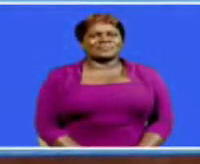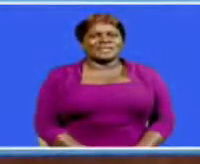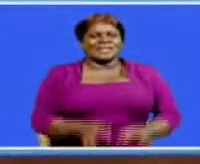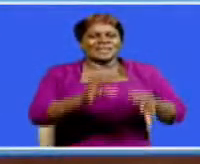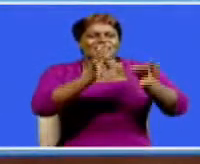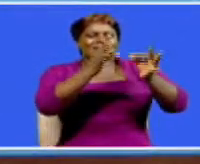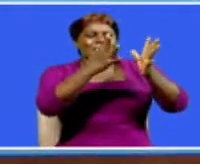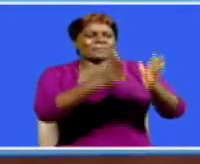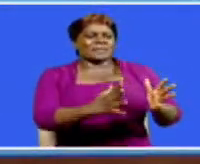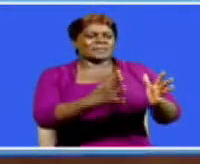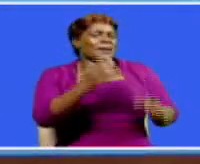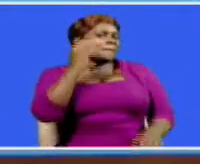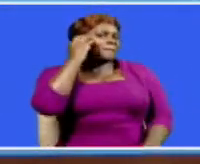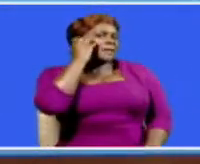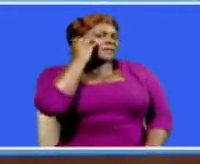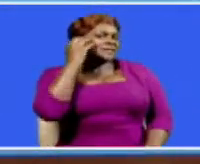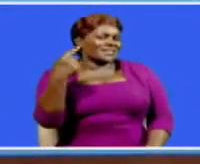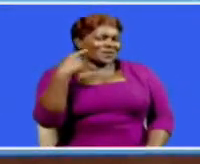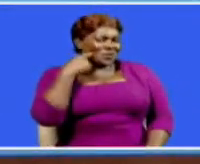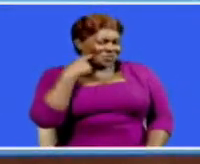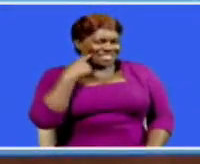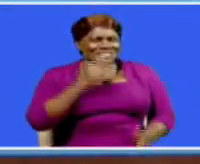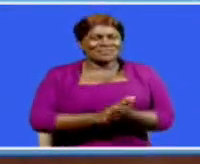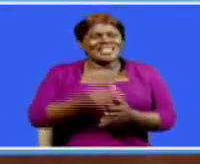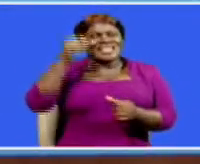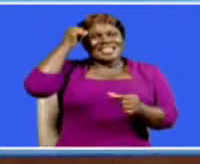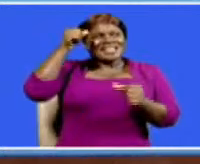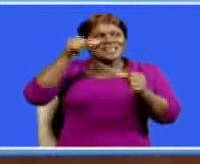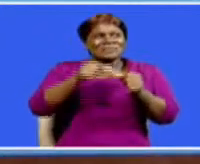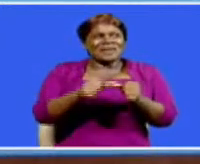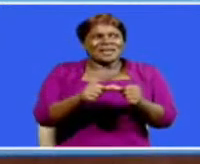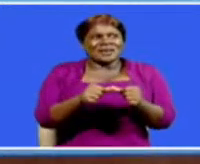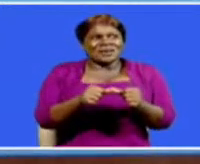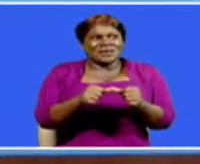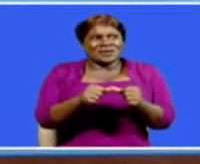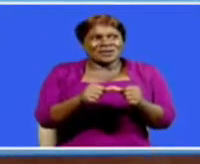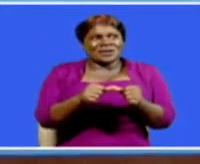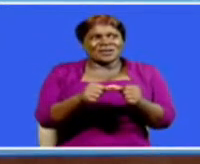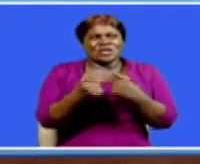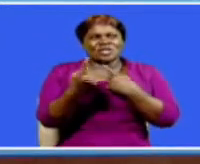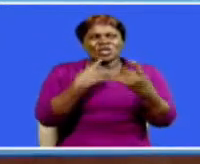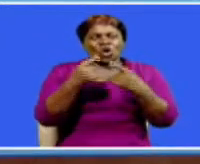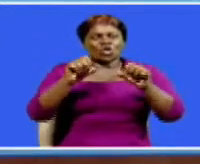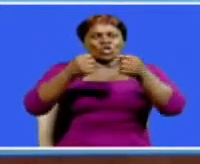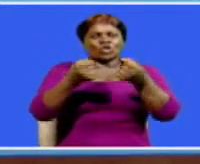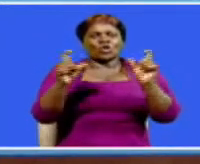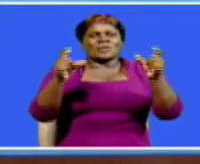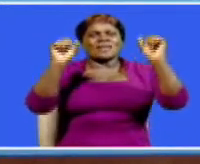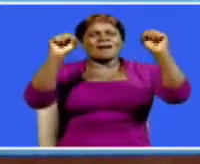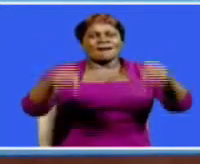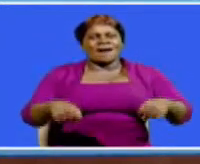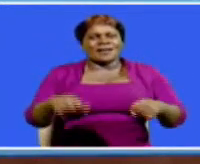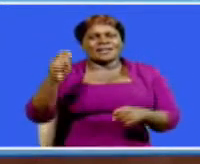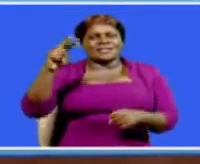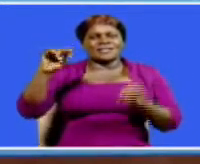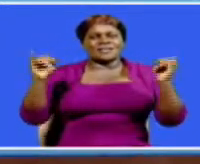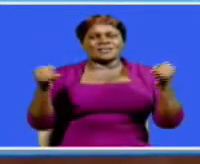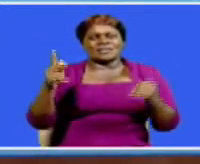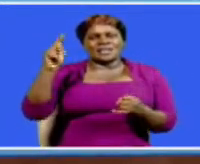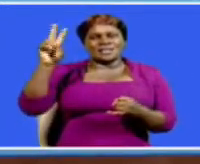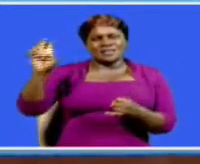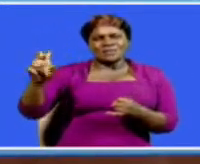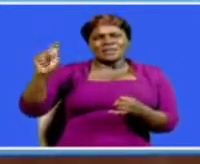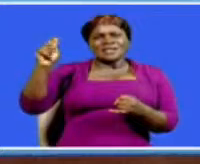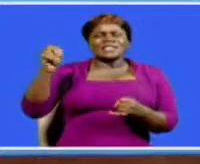Also, in language interpreter is Meresha Owiti. Remember that you can talk to us on our social media platforms at KTN News, KE